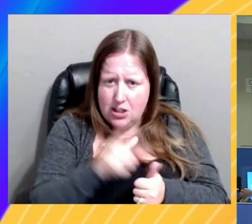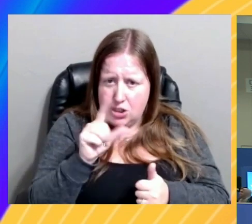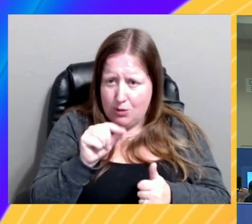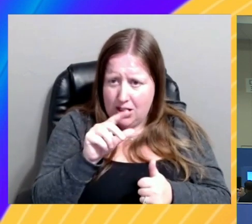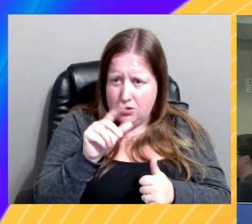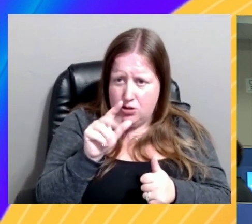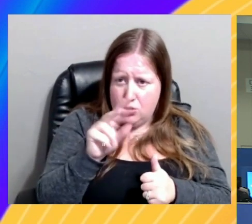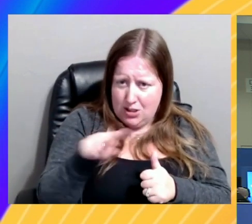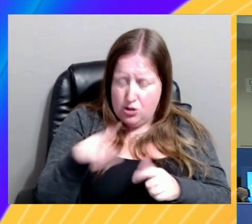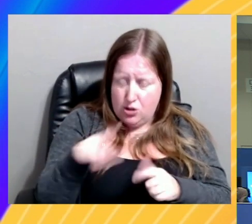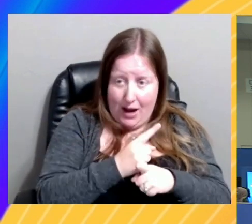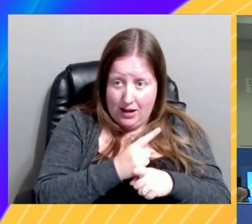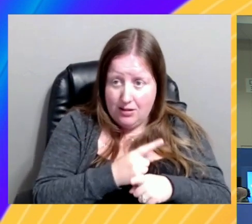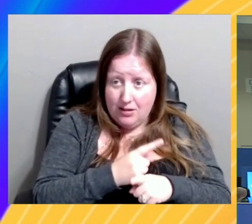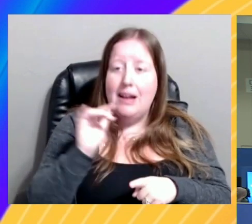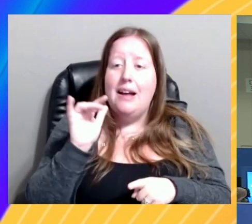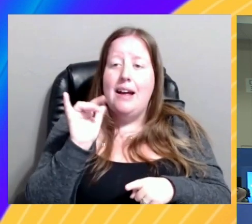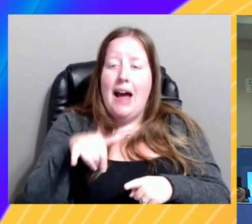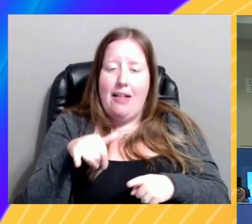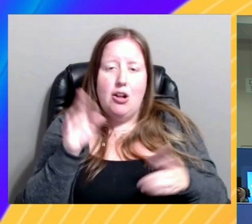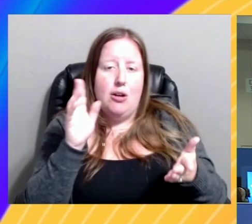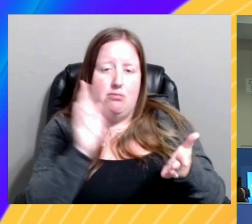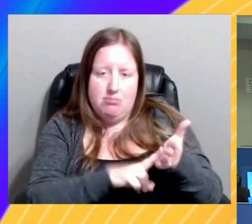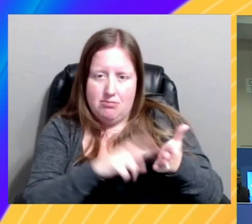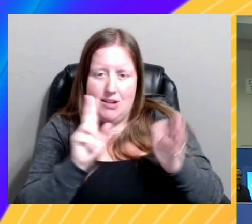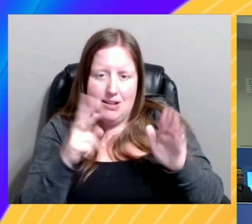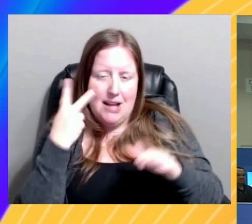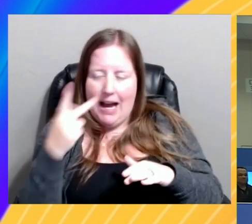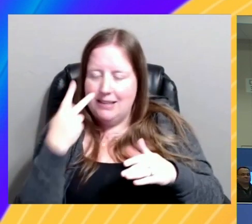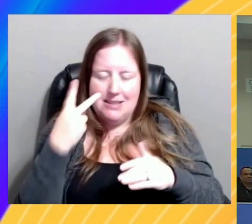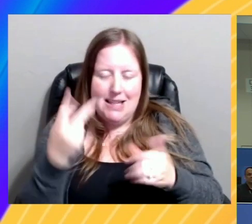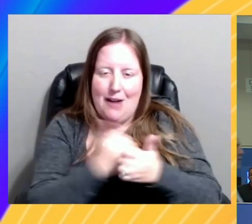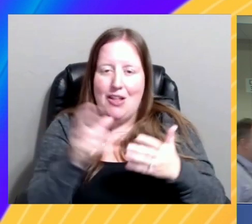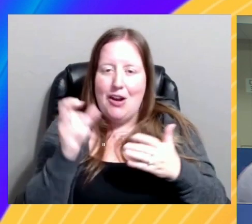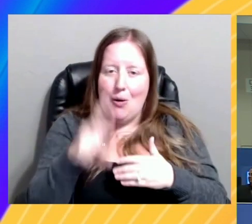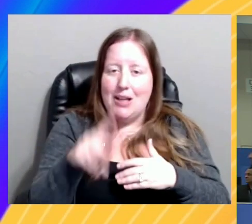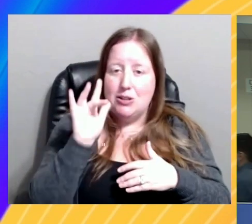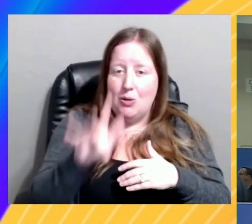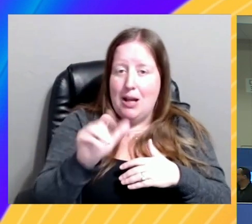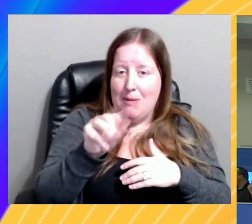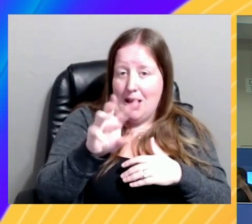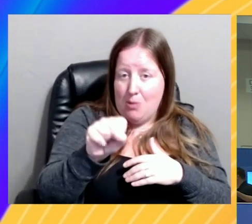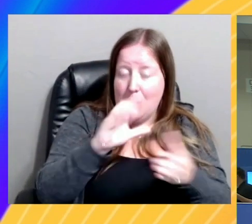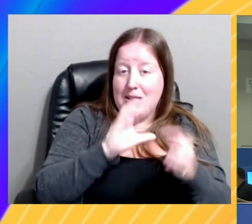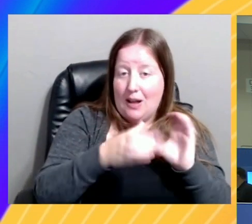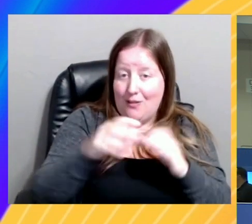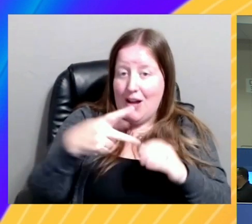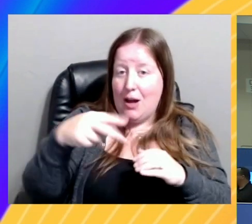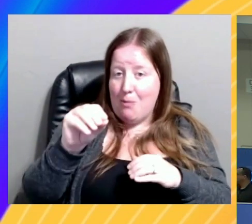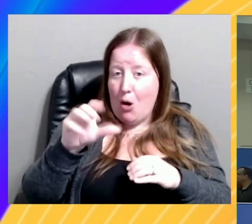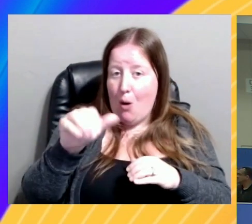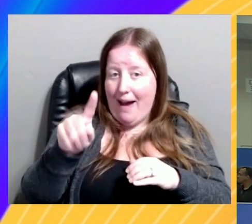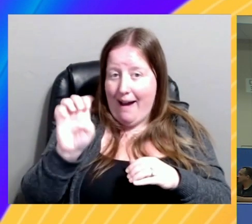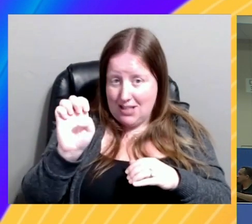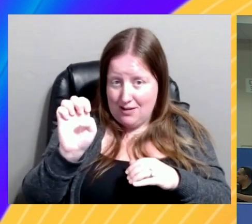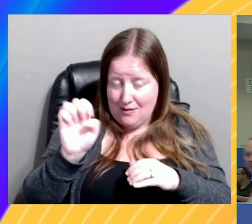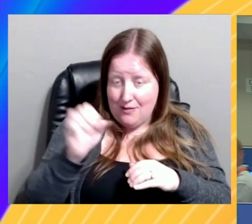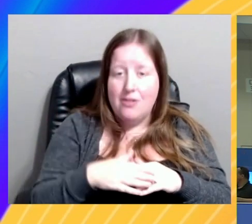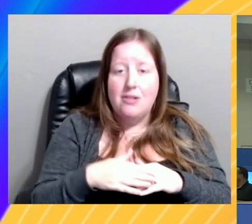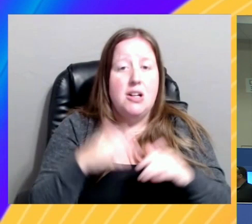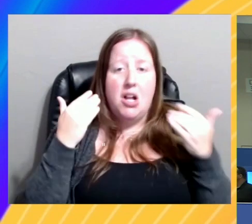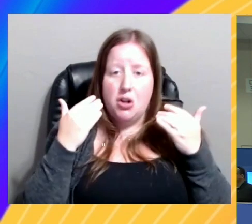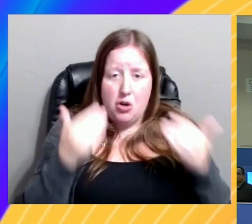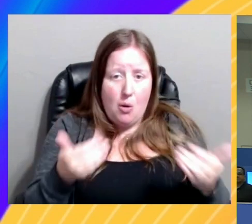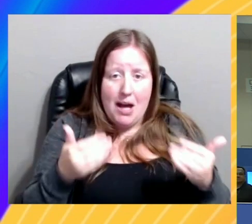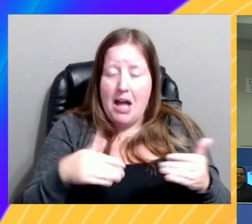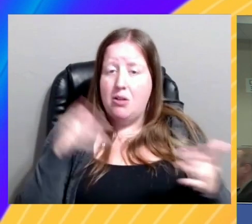there's a blog article too as well. I see all of that. So just go ahead and type AWS Config Proactive in your favorite search engine. Go ahead and reach